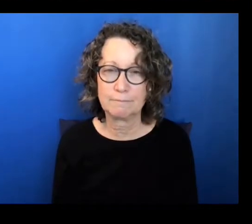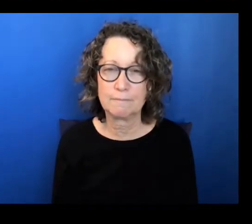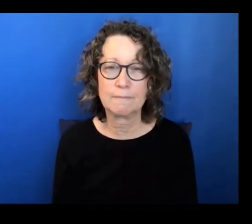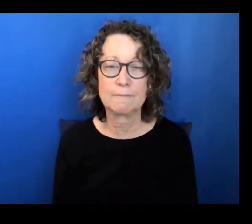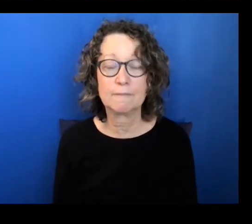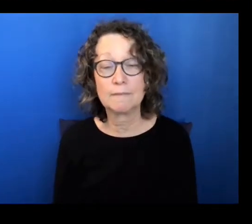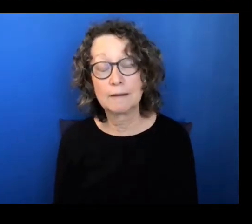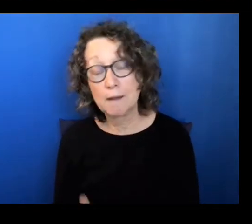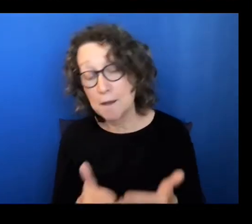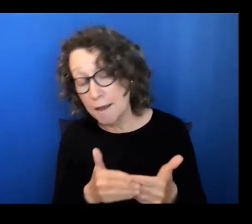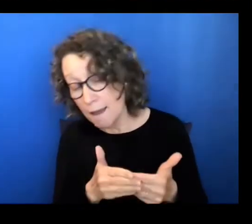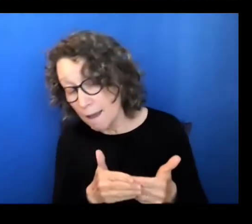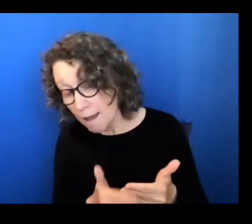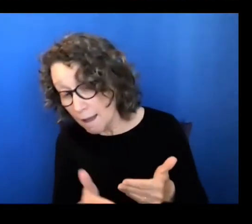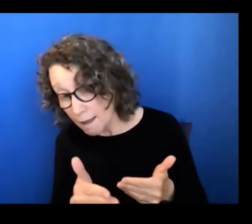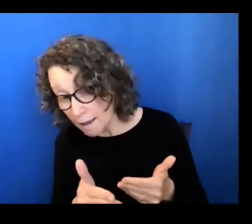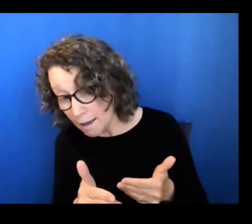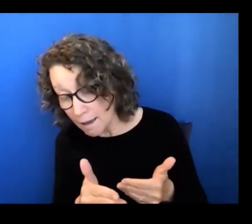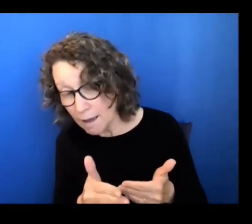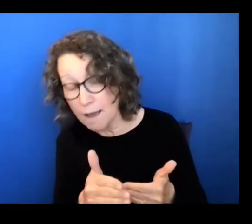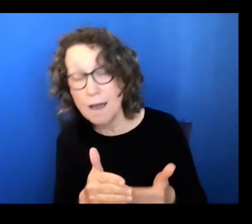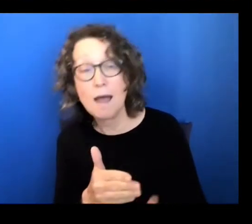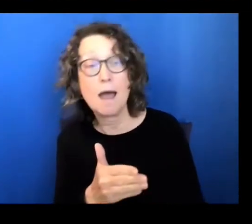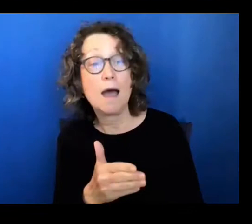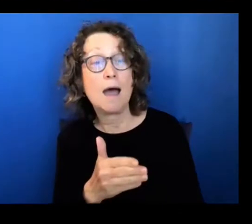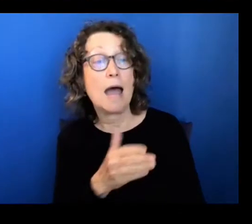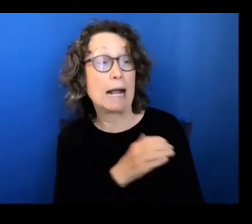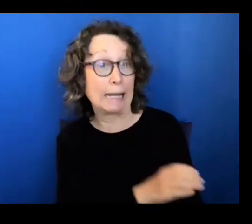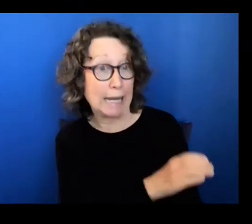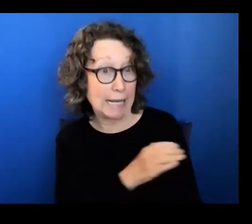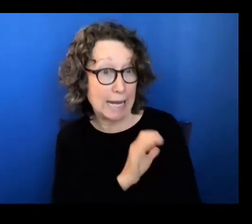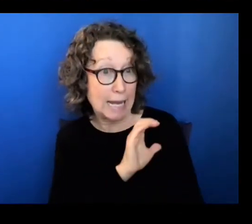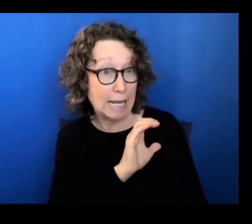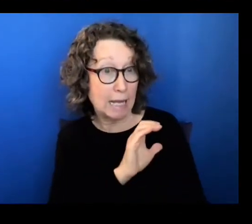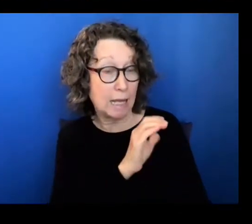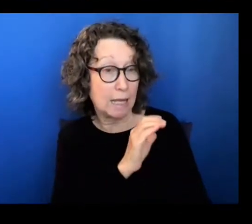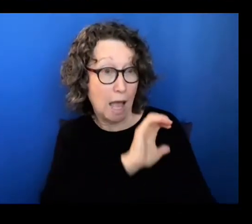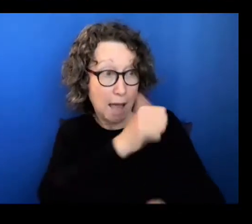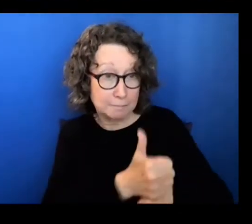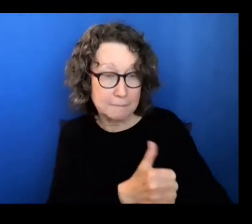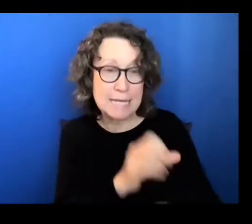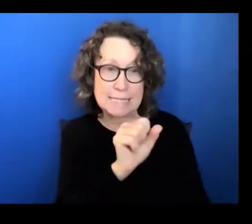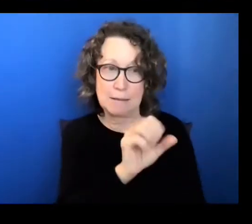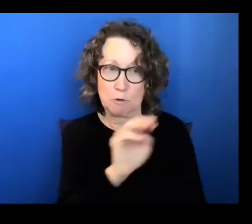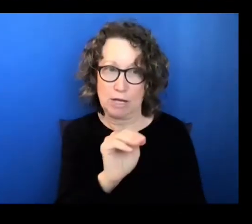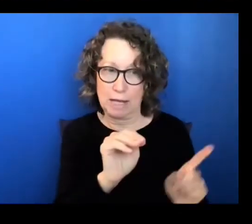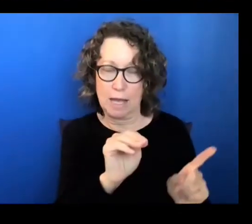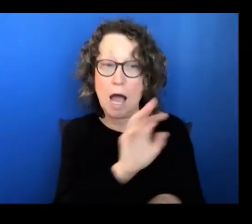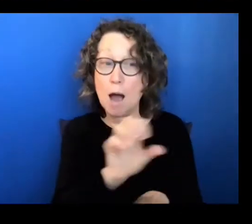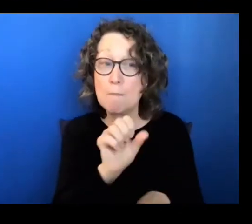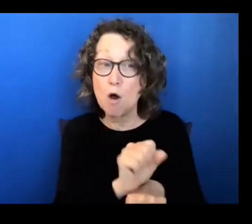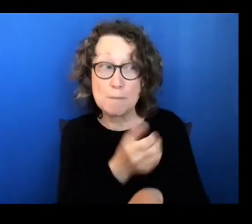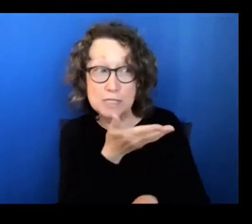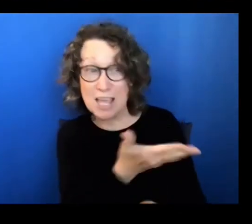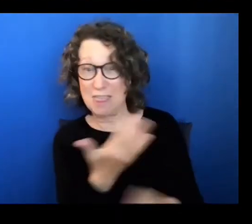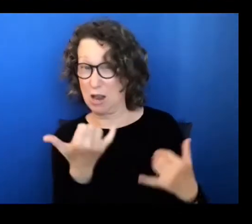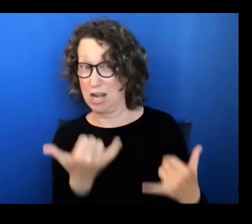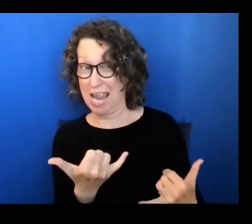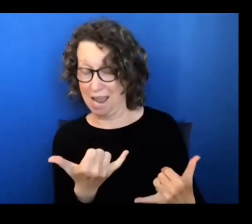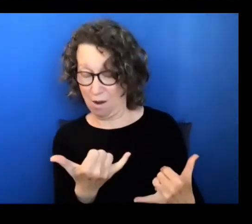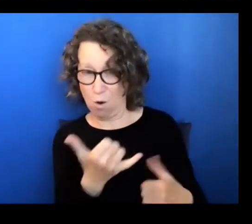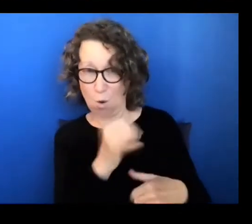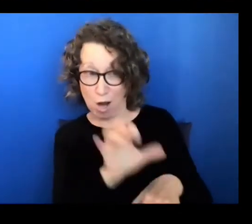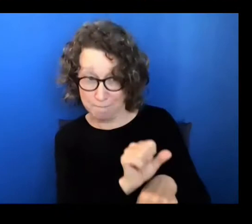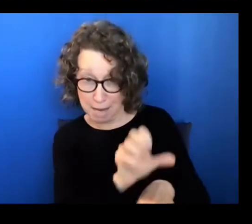Upcoming, we will have vaccination clinics in Santa Maria. Appointments are available now,